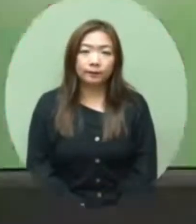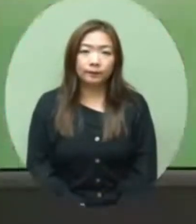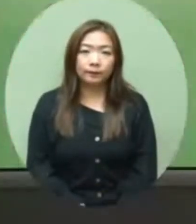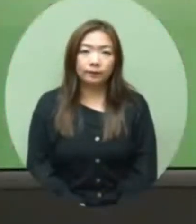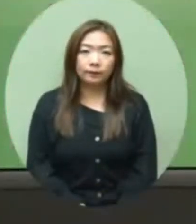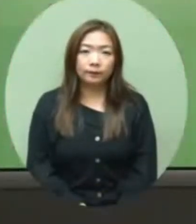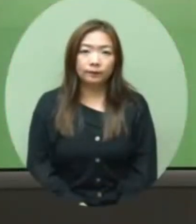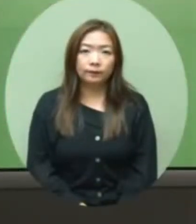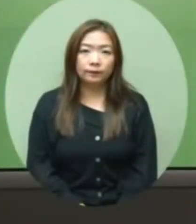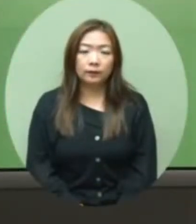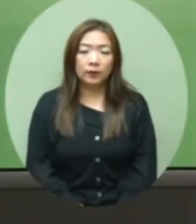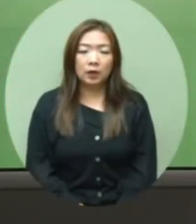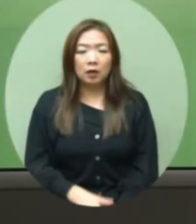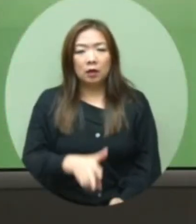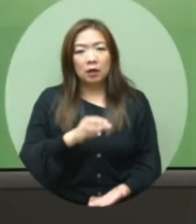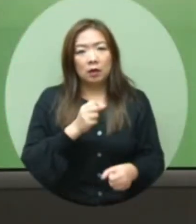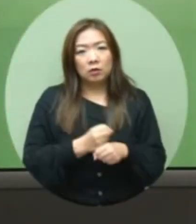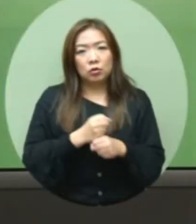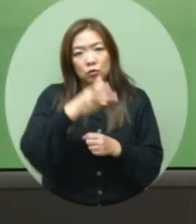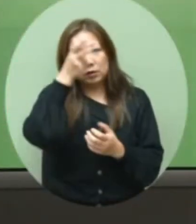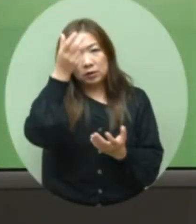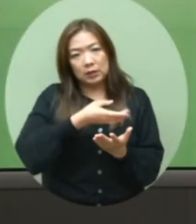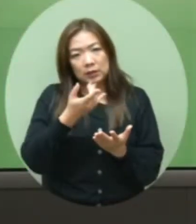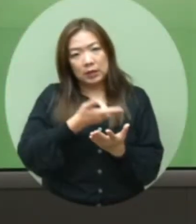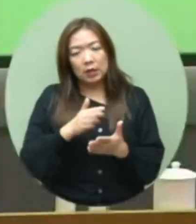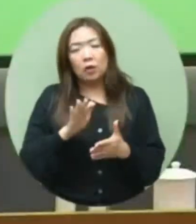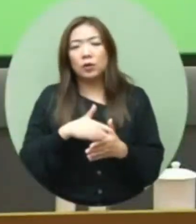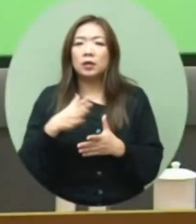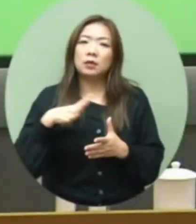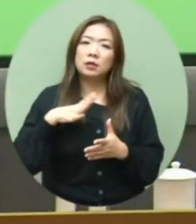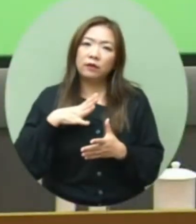of our economy after the change?